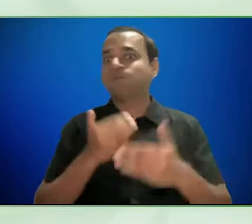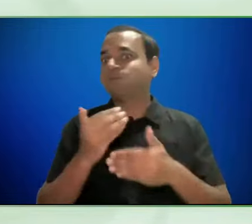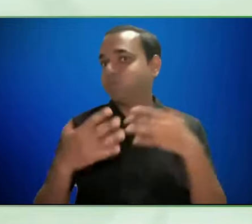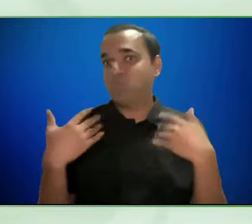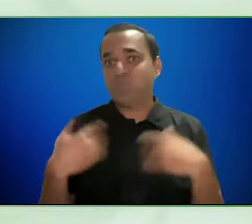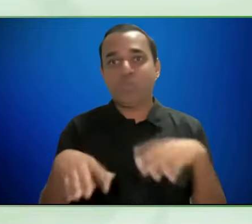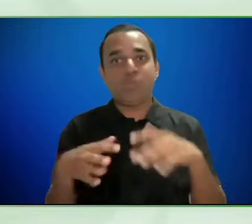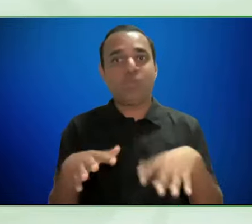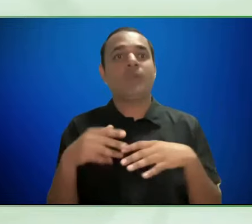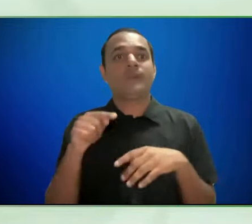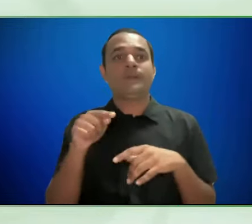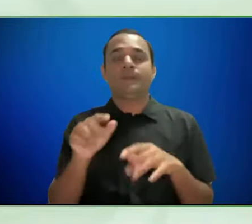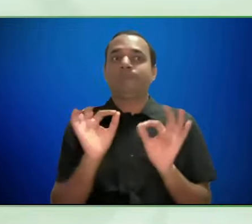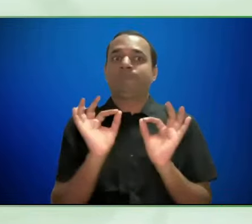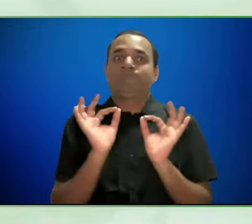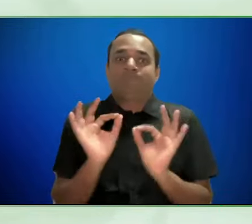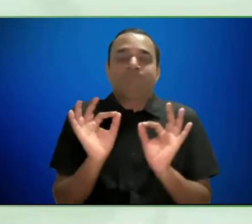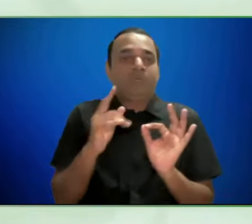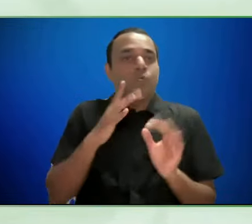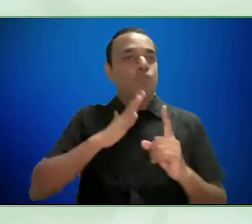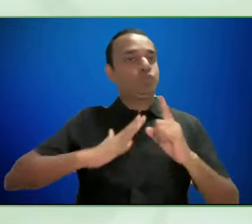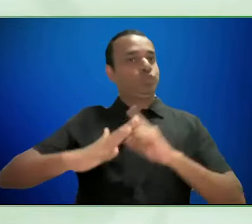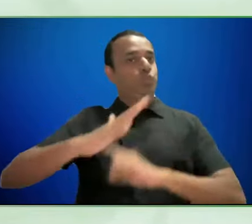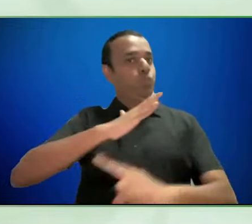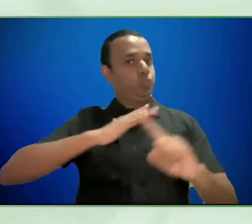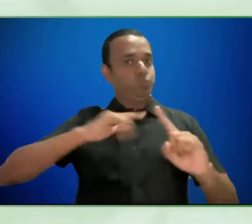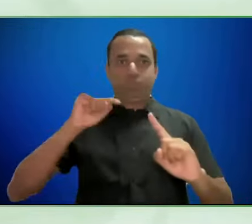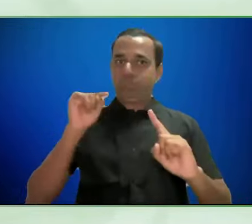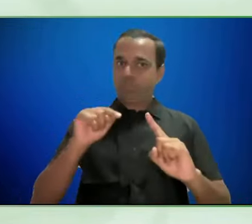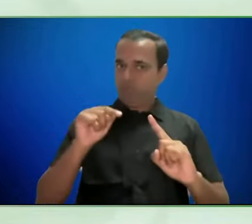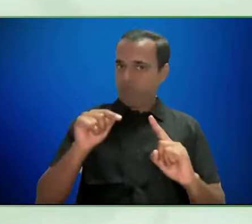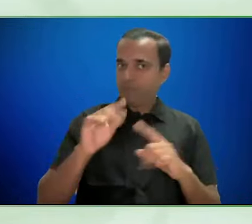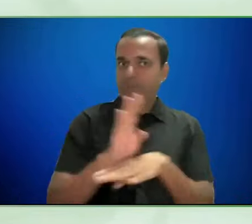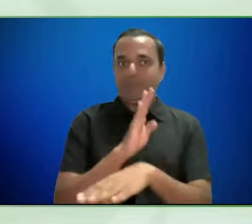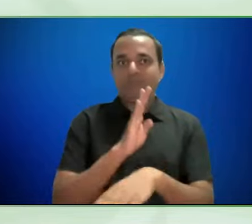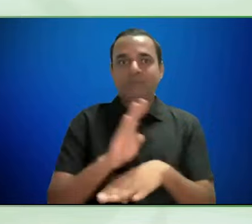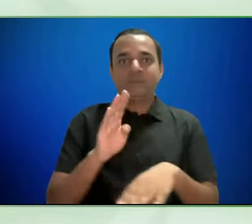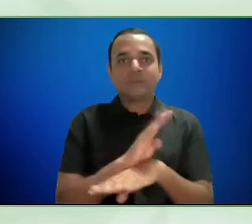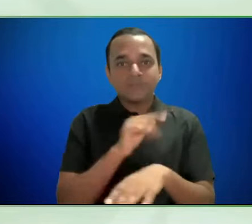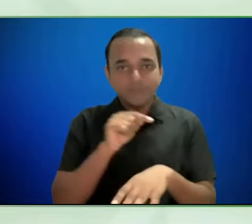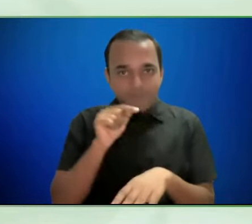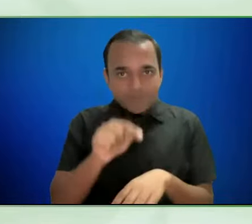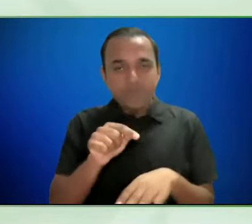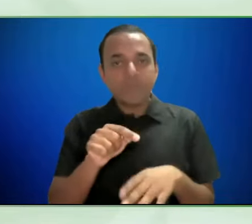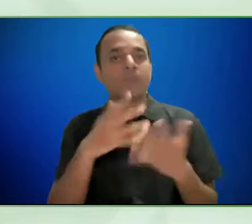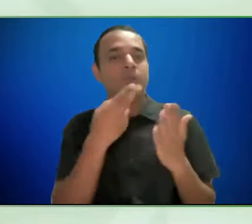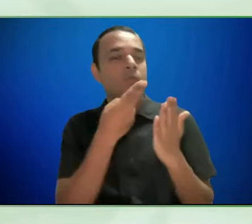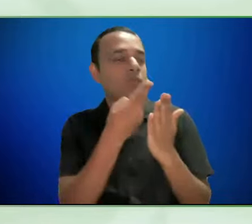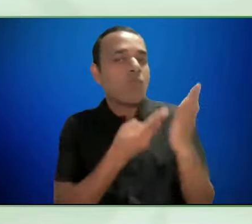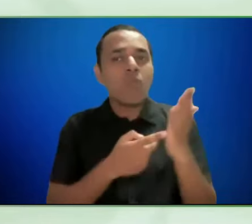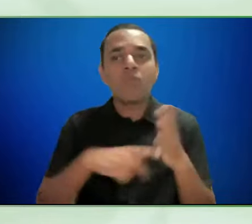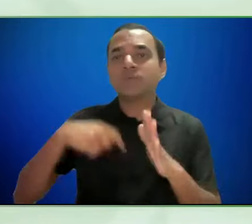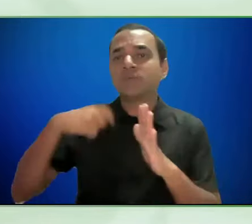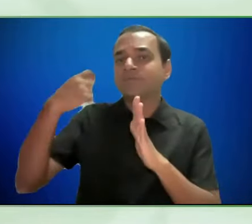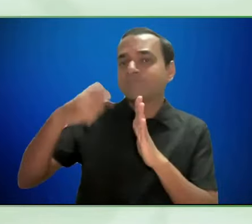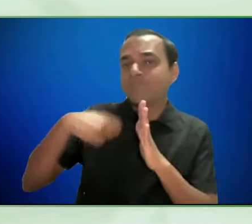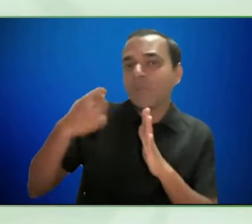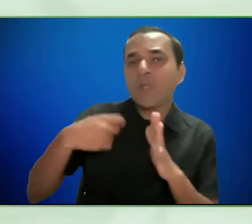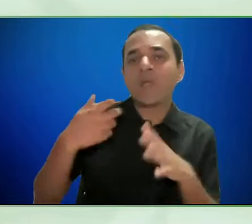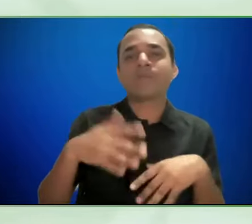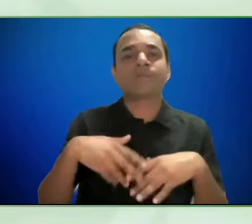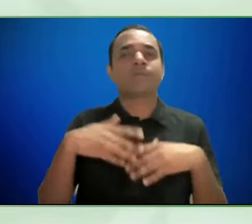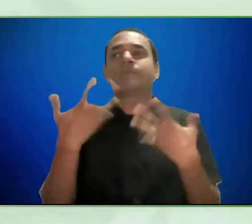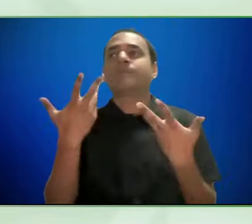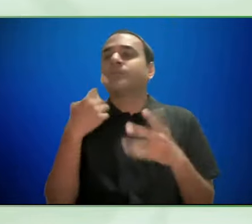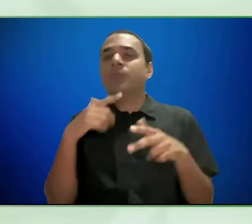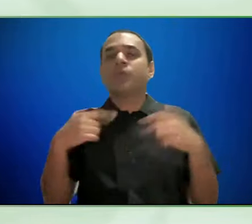Yes. Good. My name is Fionn. Your name is Fionn. Yes. And my name is Jonathan.